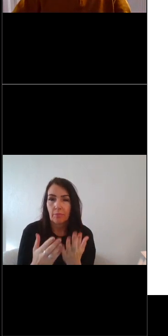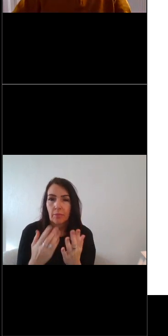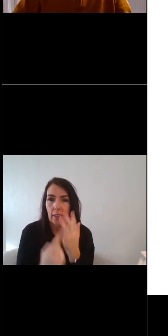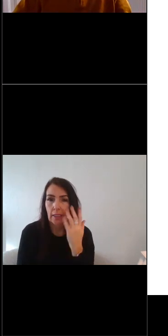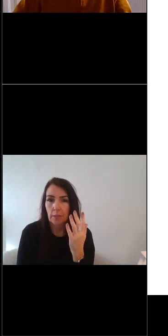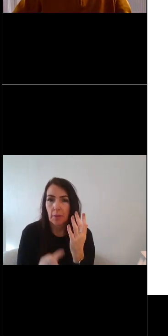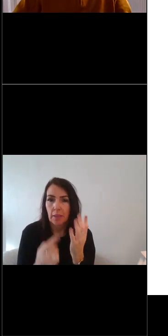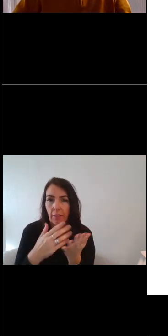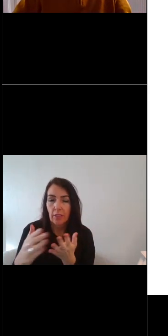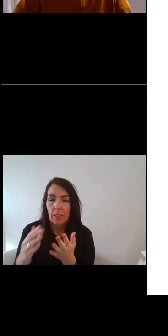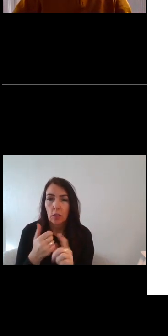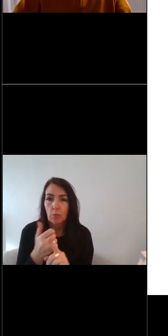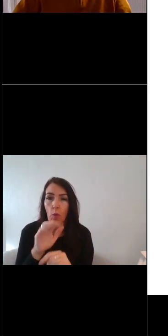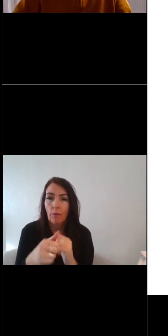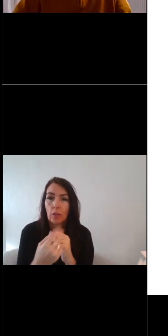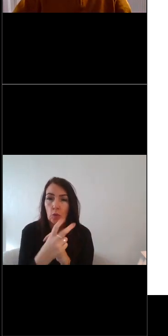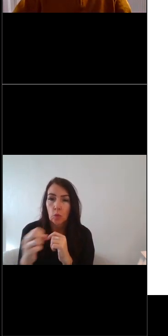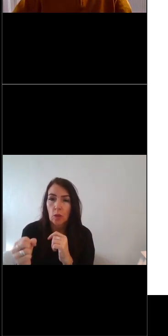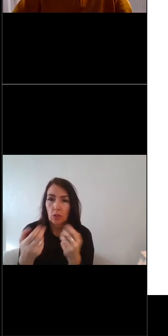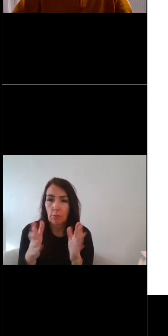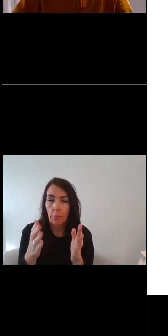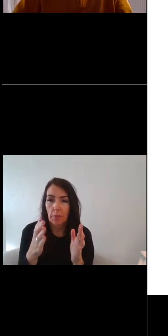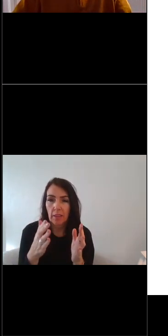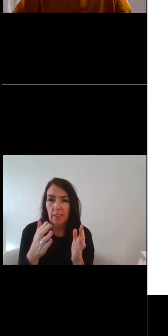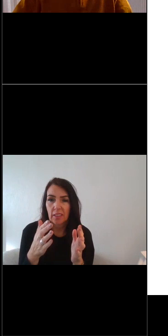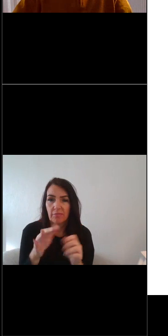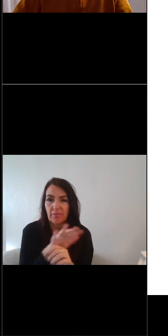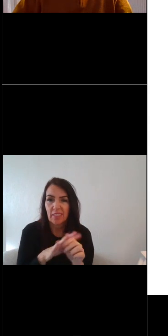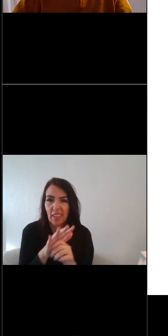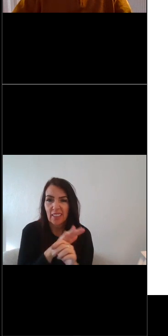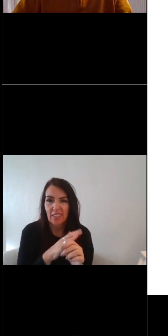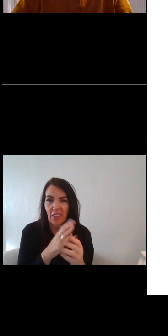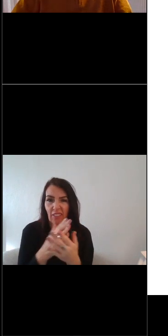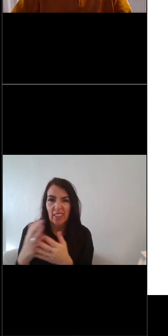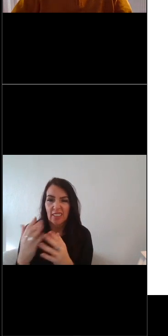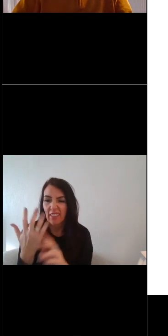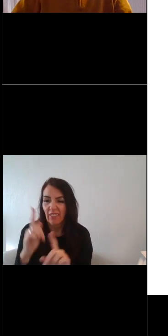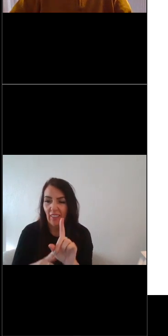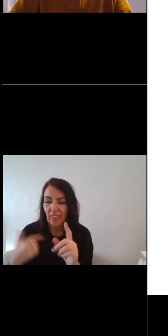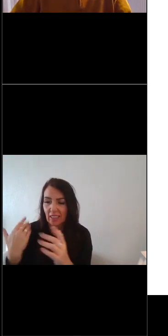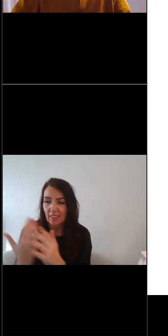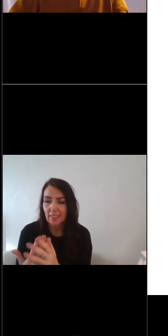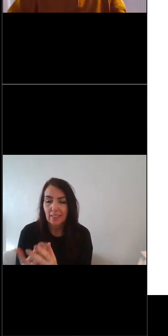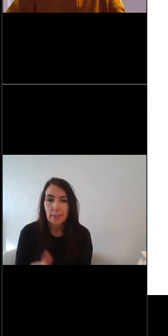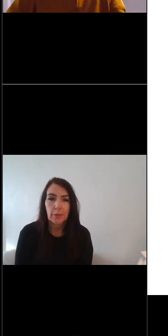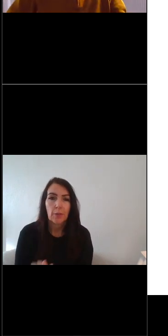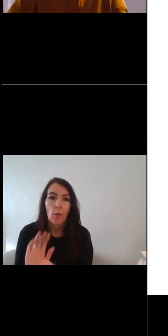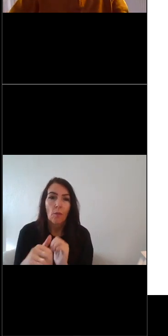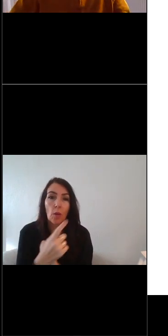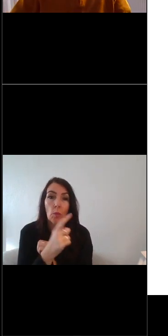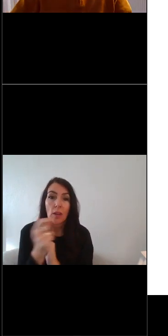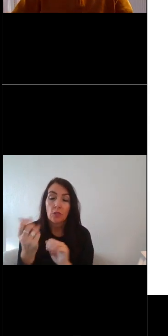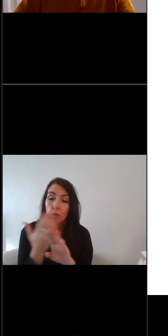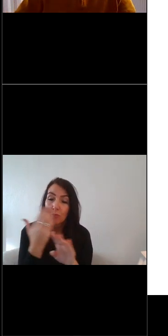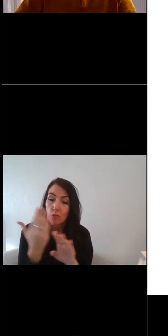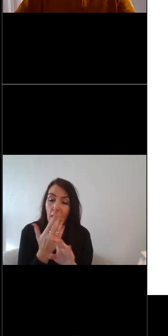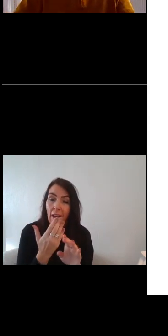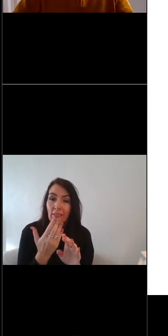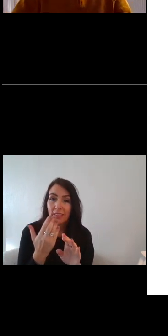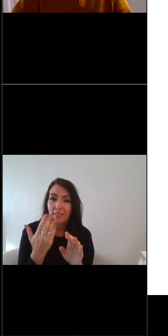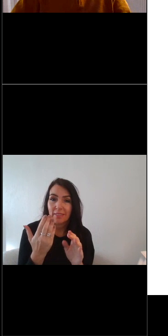fleet support to over 200 public sector fleets in the last 5 years and over 100 private sector fleets. So